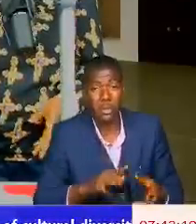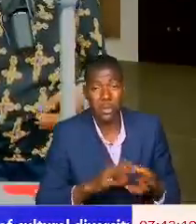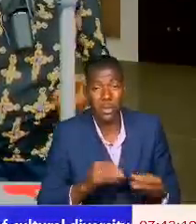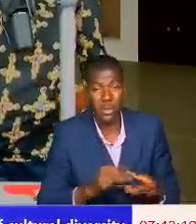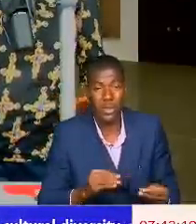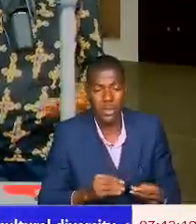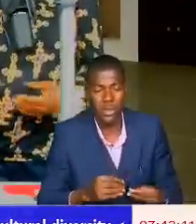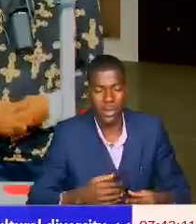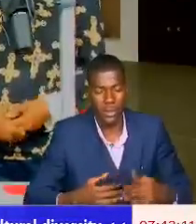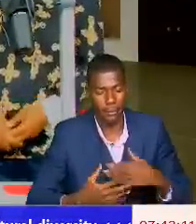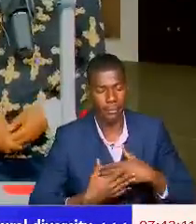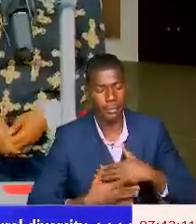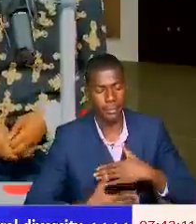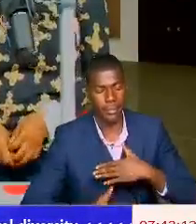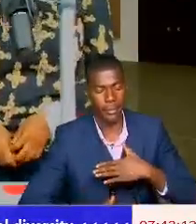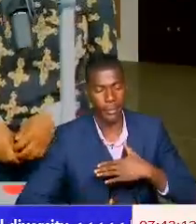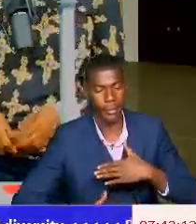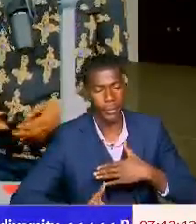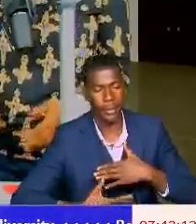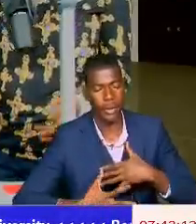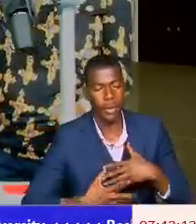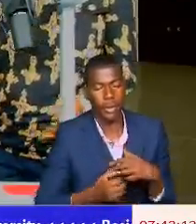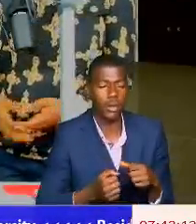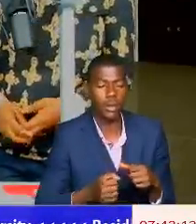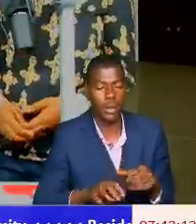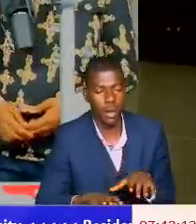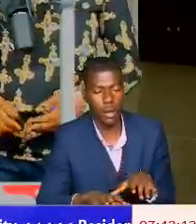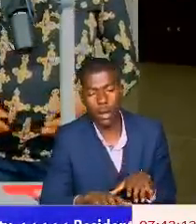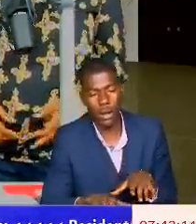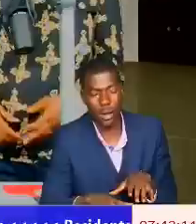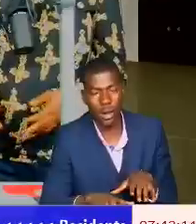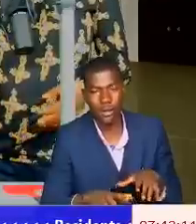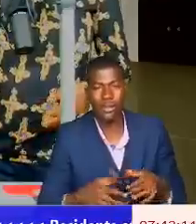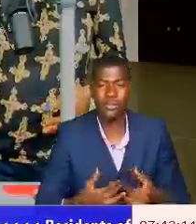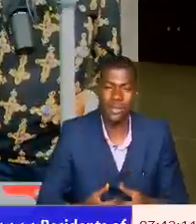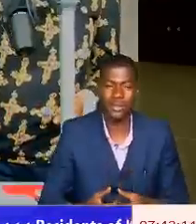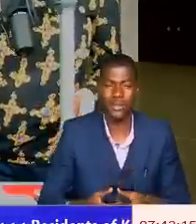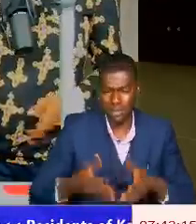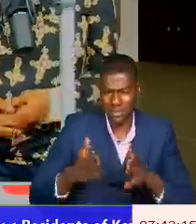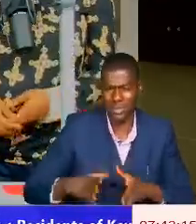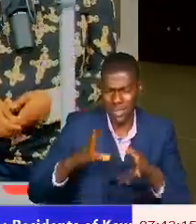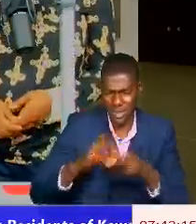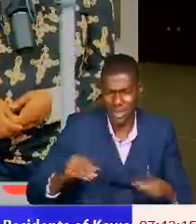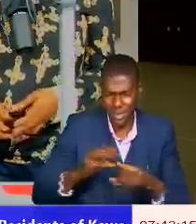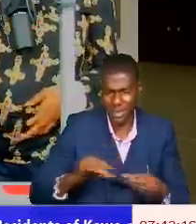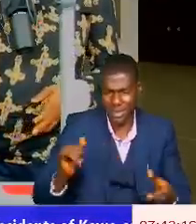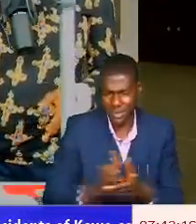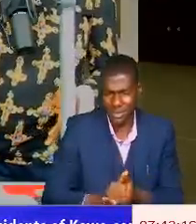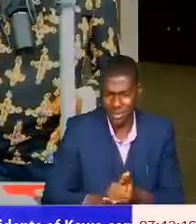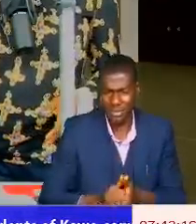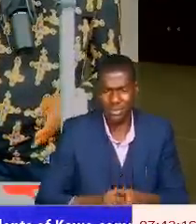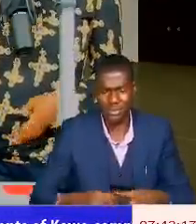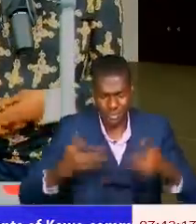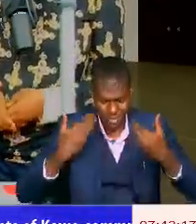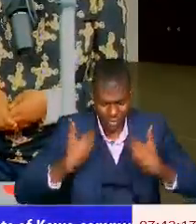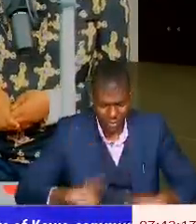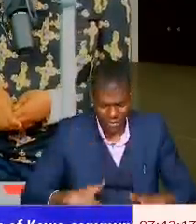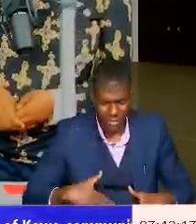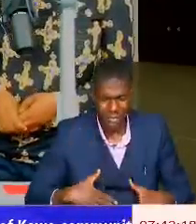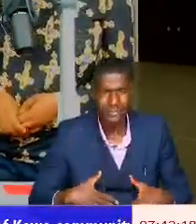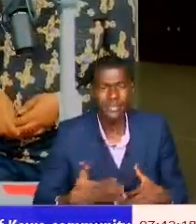they never waka, if they no dress well. Every day person we talk say we are singlets, come out for street for one